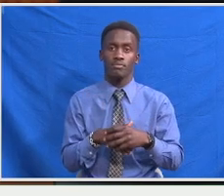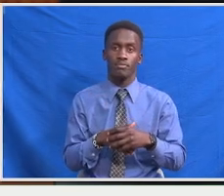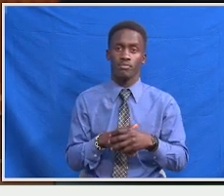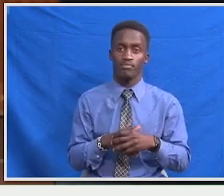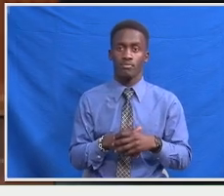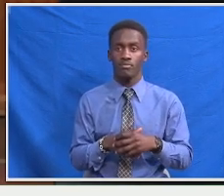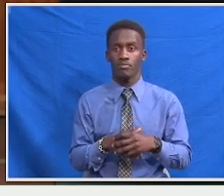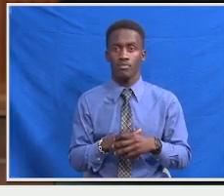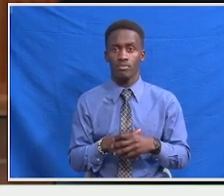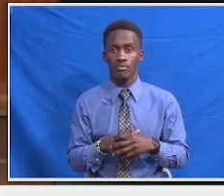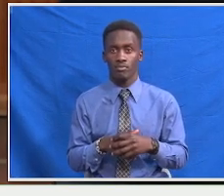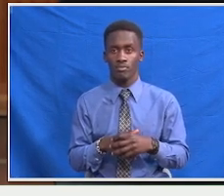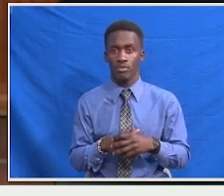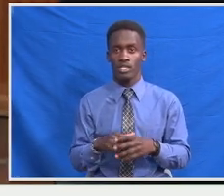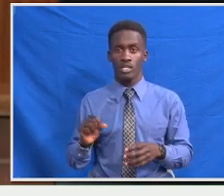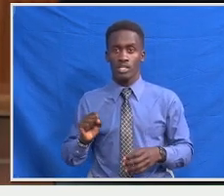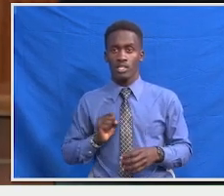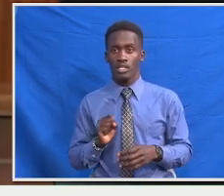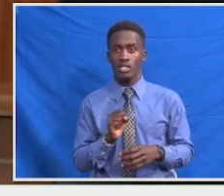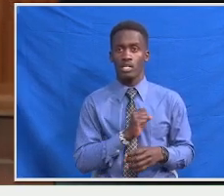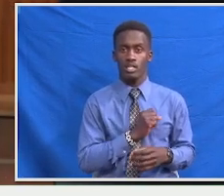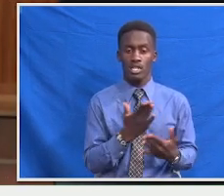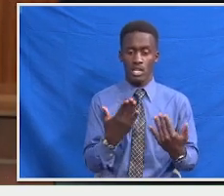The Senate is now seized of the matter.